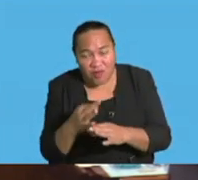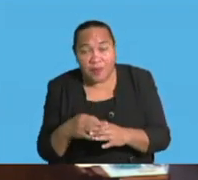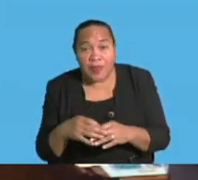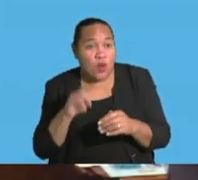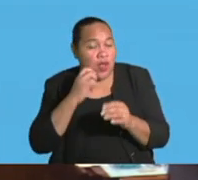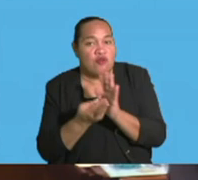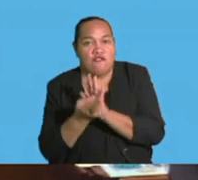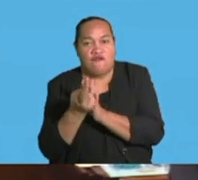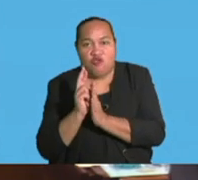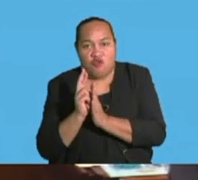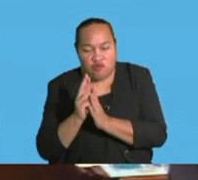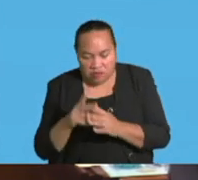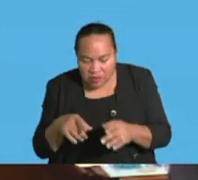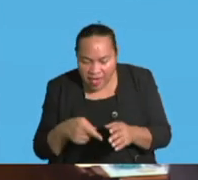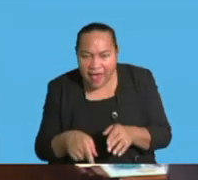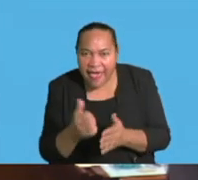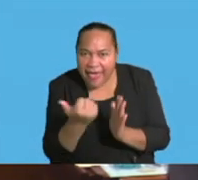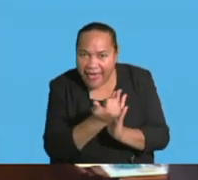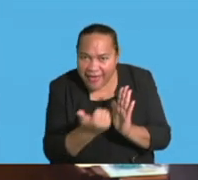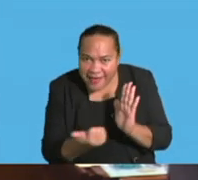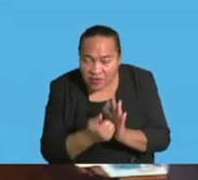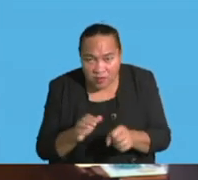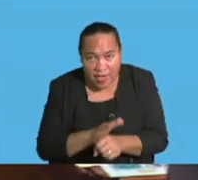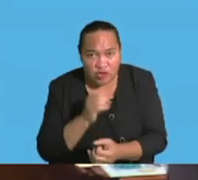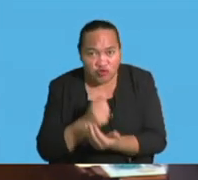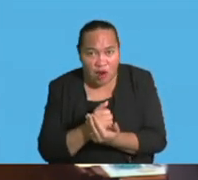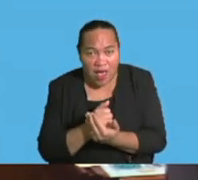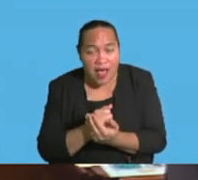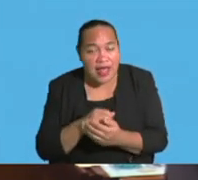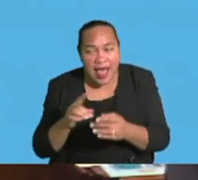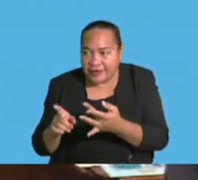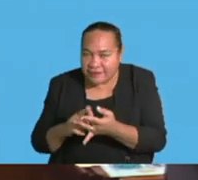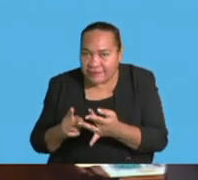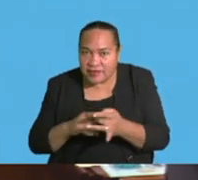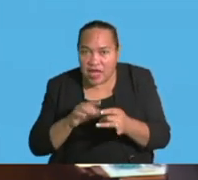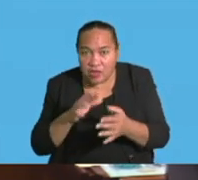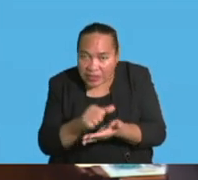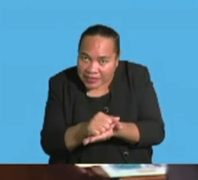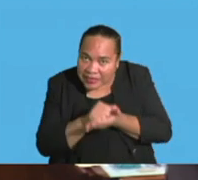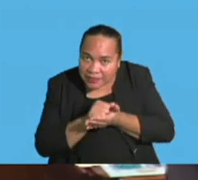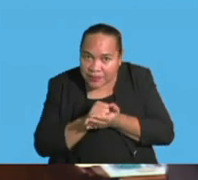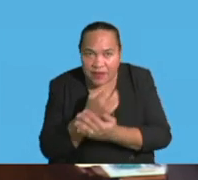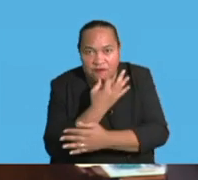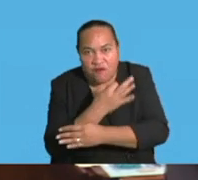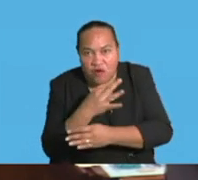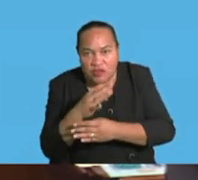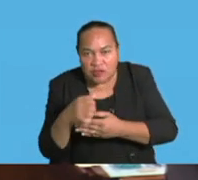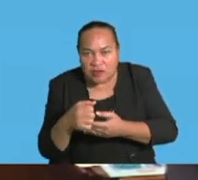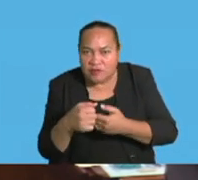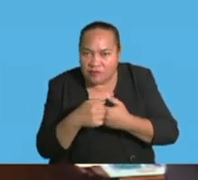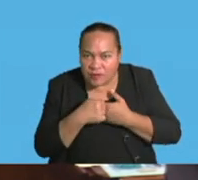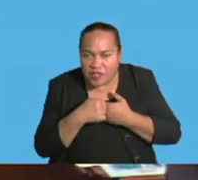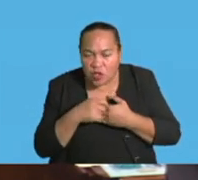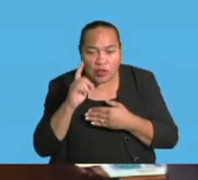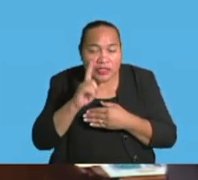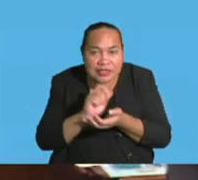and subsequent legislations and policies to ensure, among other things, the conservation of forestry resources, transparency and